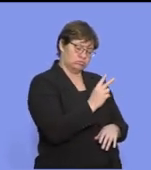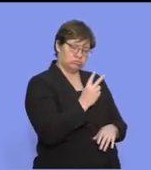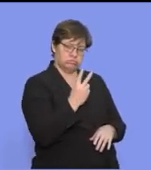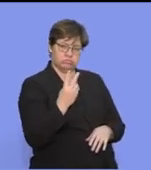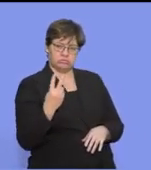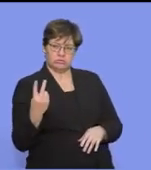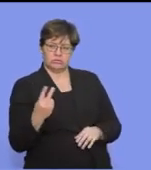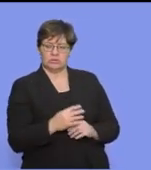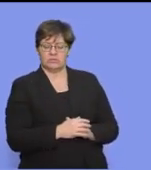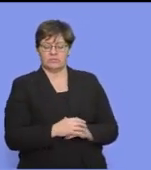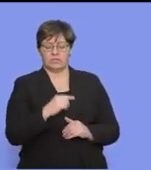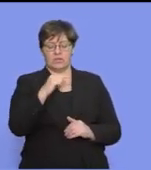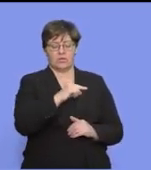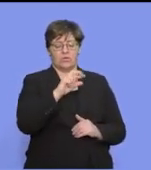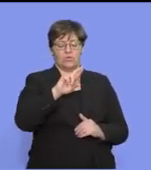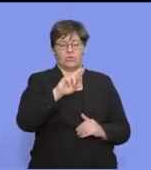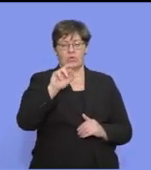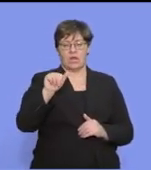of gradualism.